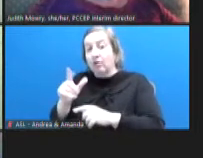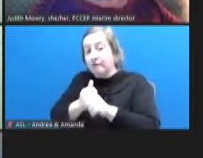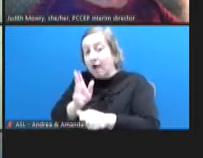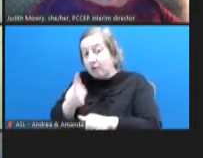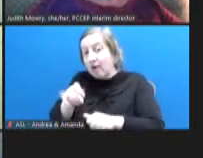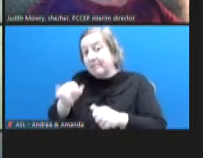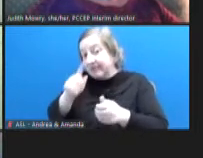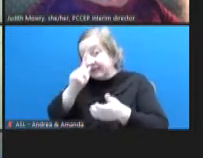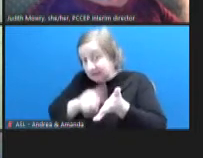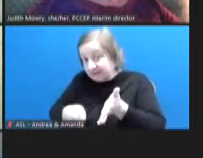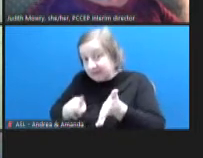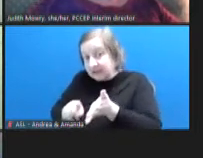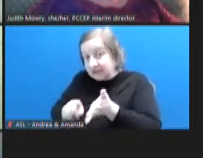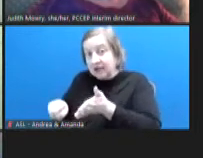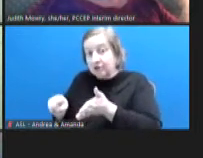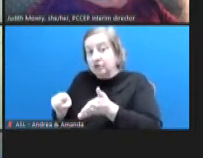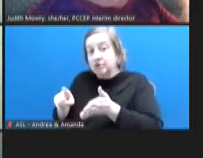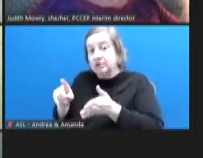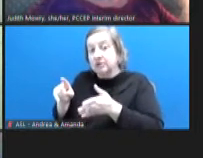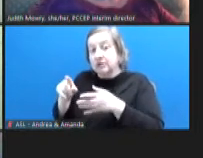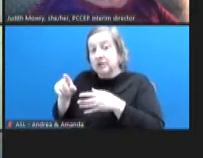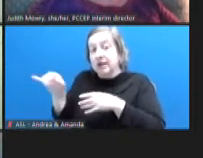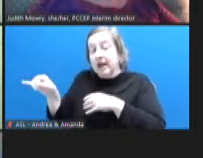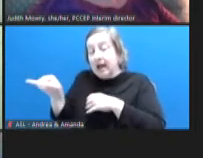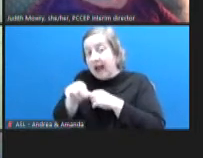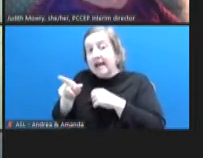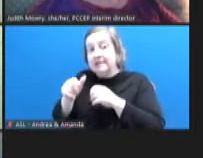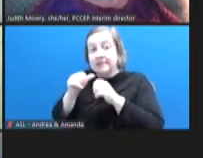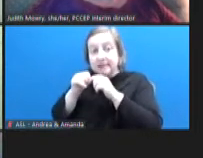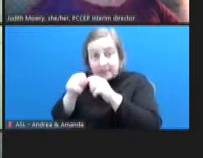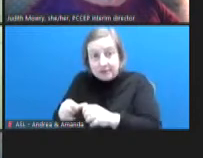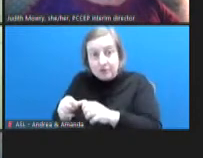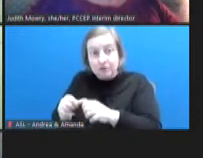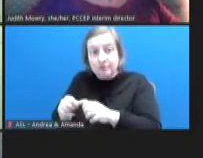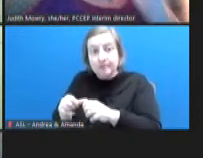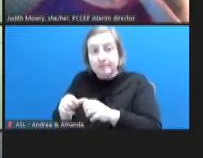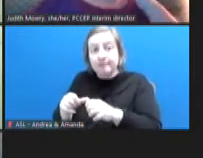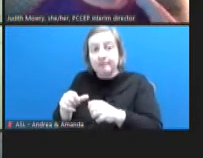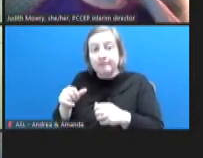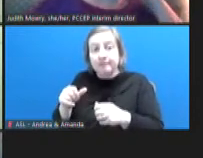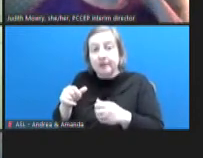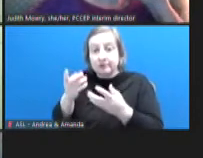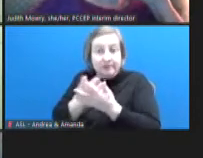investigation as they continue to be synthesizing this data?